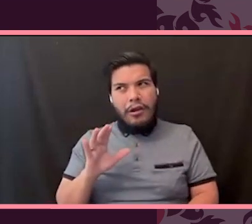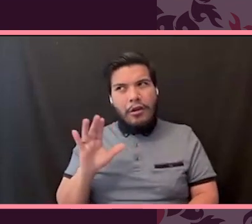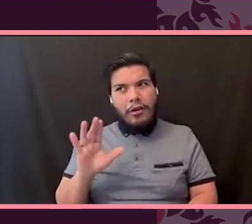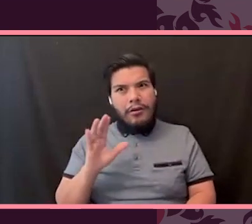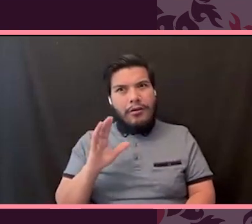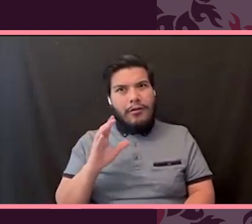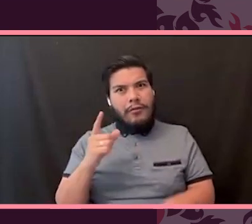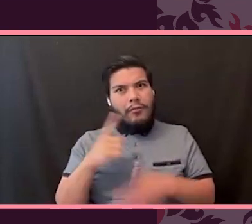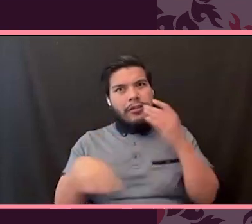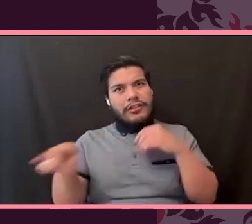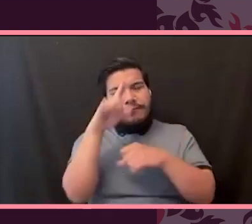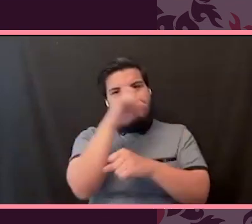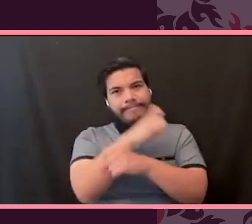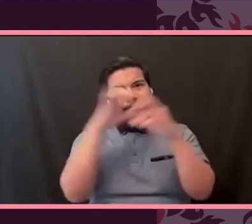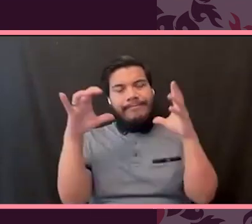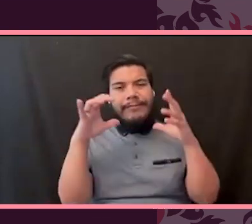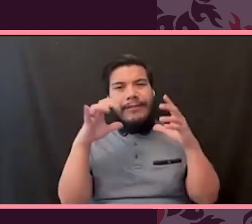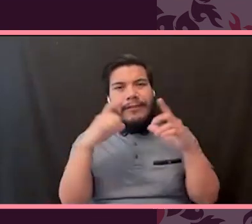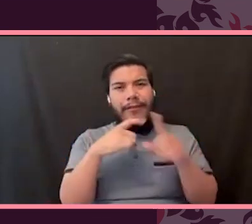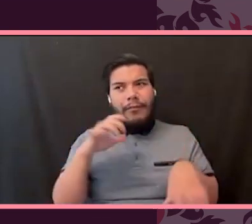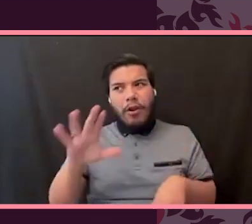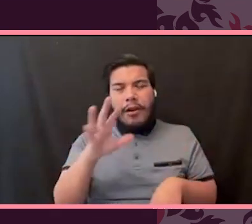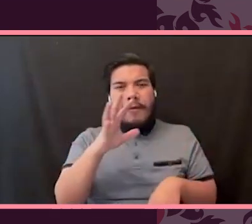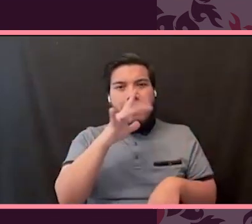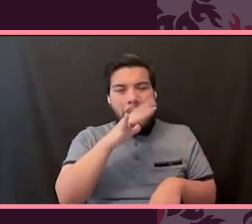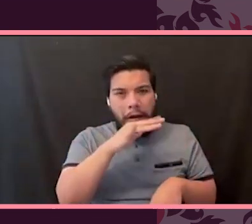expected from her mom crew.